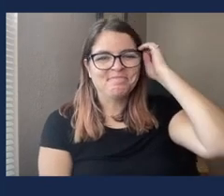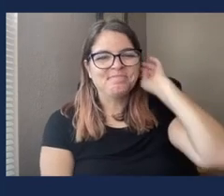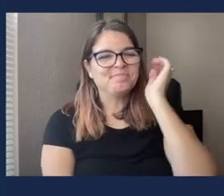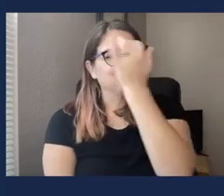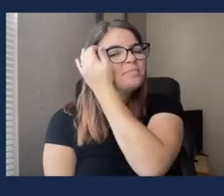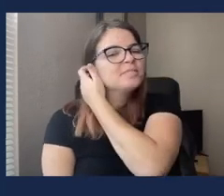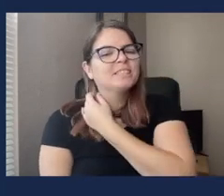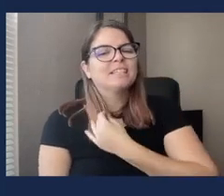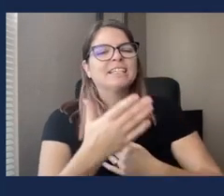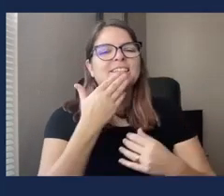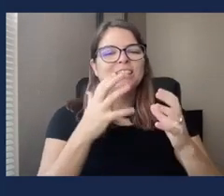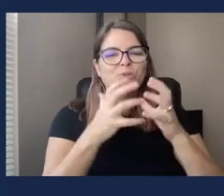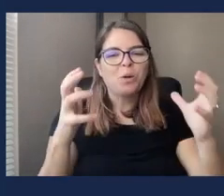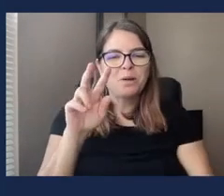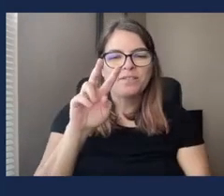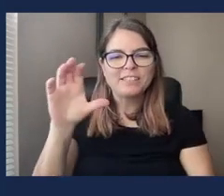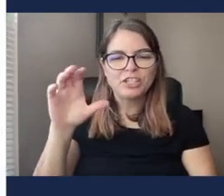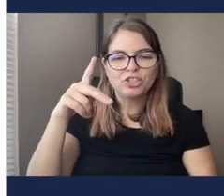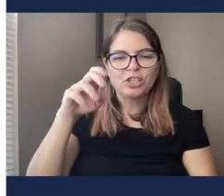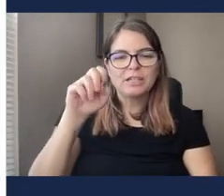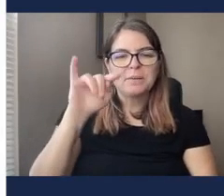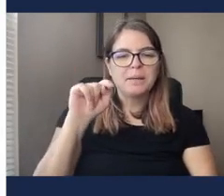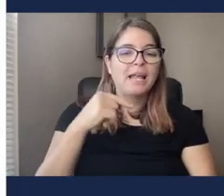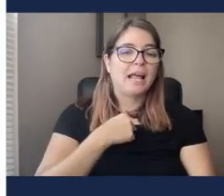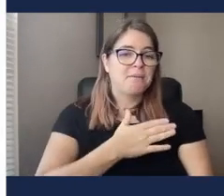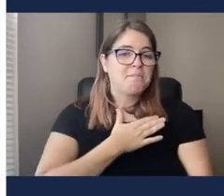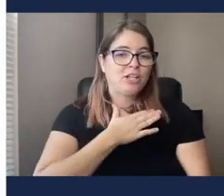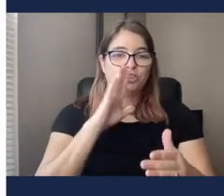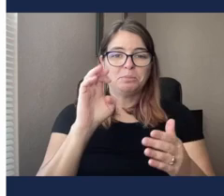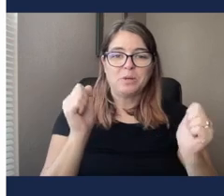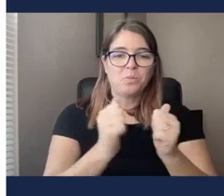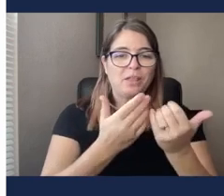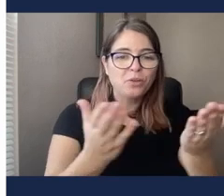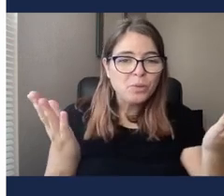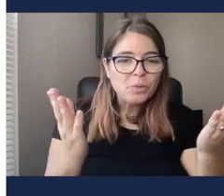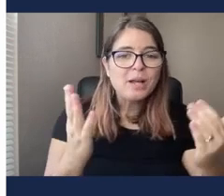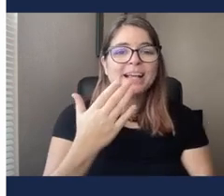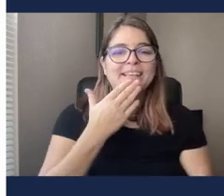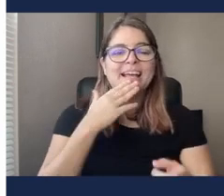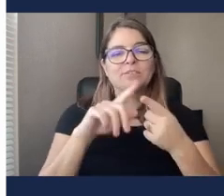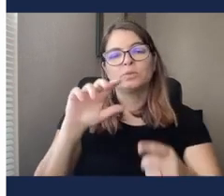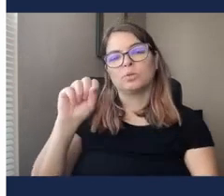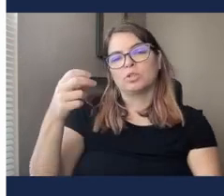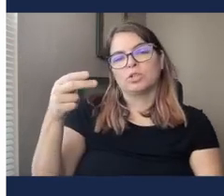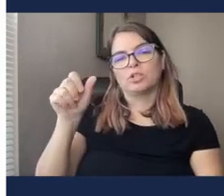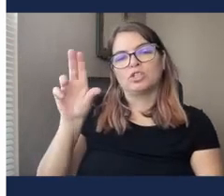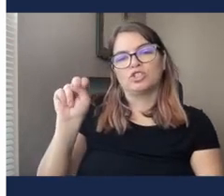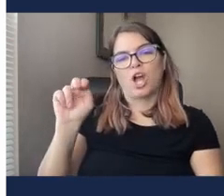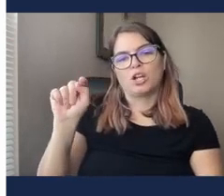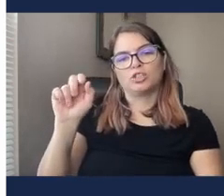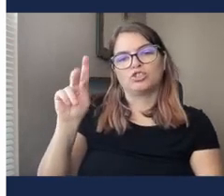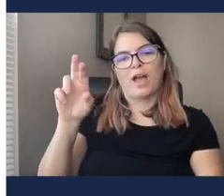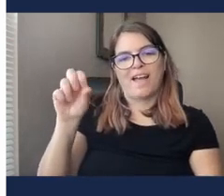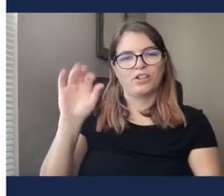Thank you so much, Vice Chancellor Pettit. It's a pleasure to be with you. Thanks also to Sean Travers for the kind